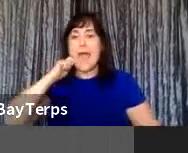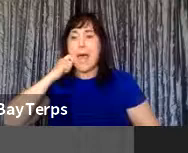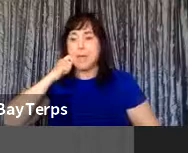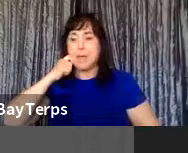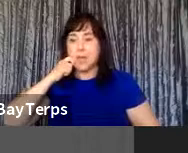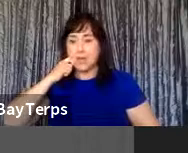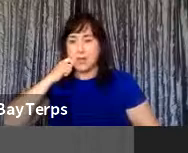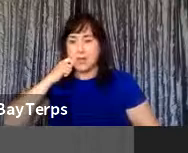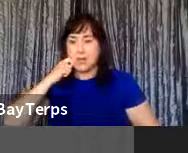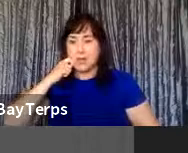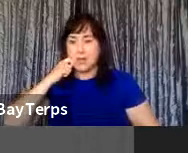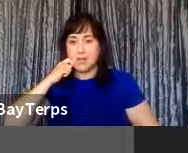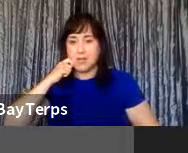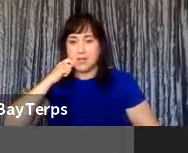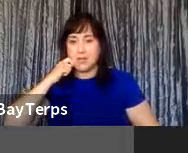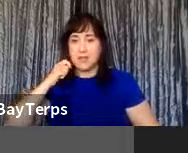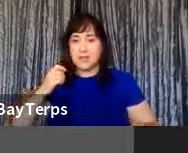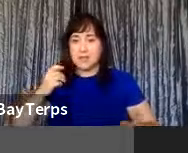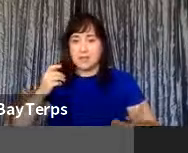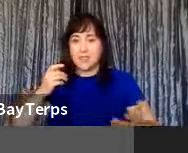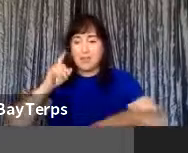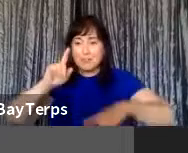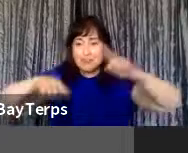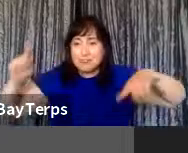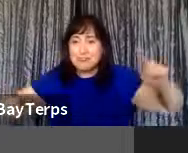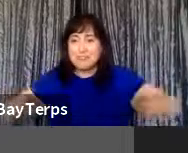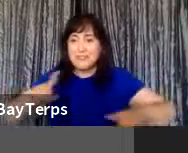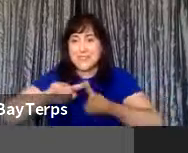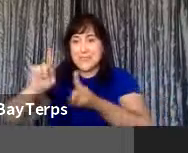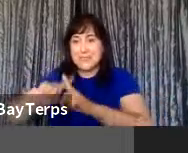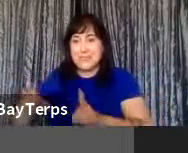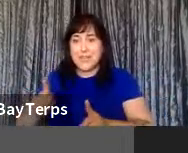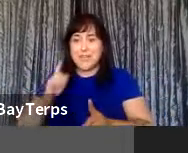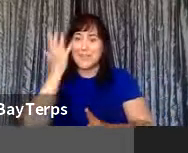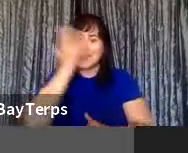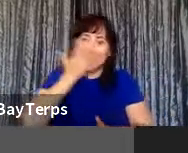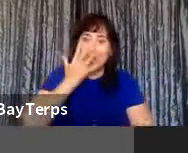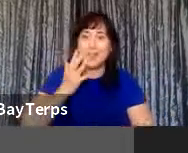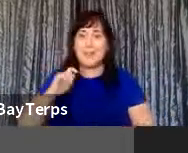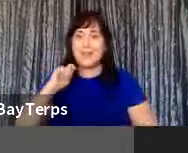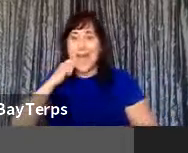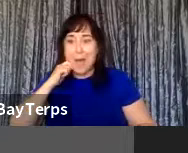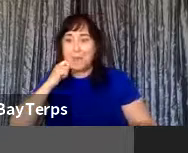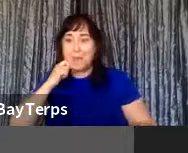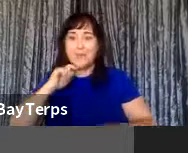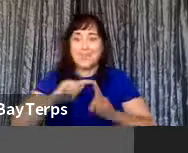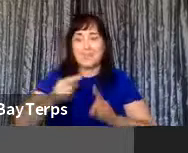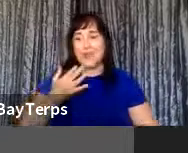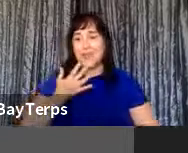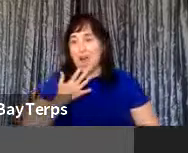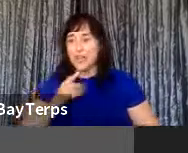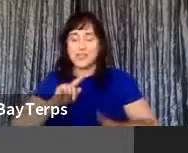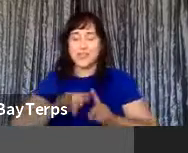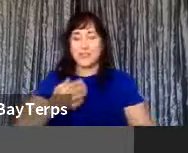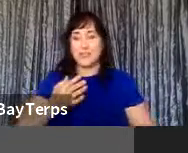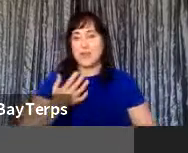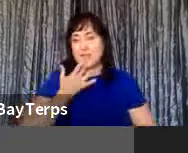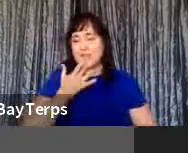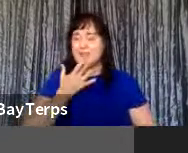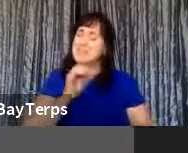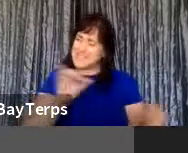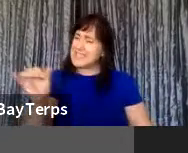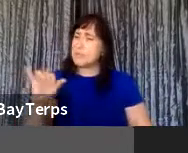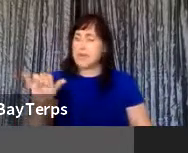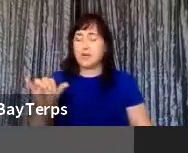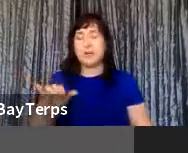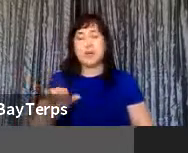golden delicious. They're all apples, but they taste very different in terms of the flavors which are coming out. And think of